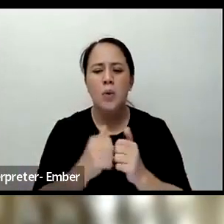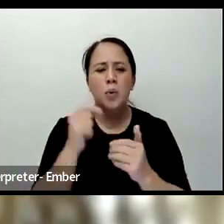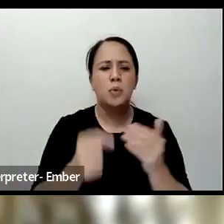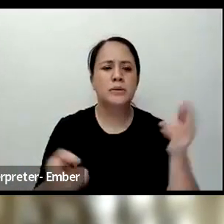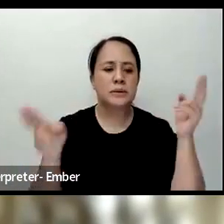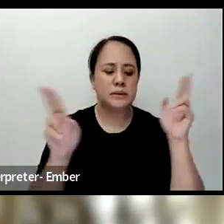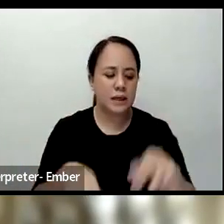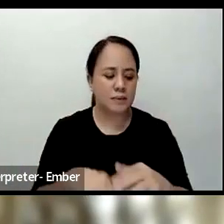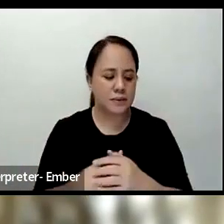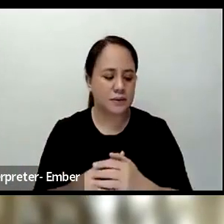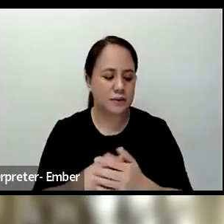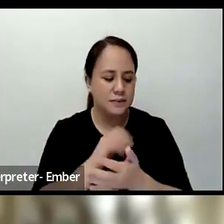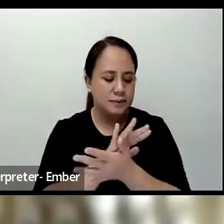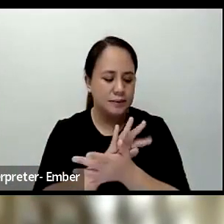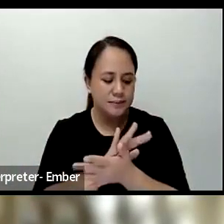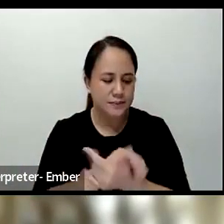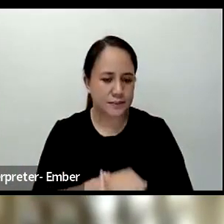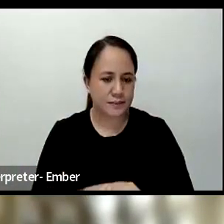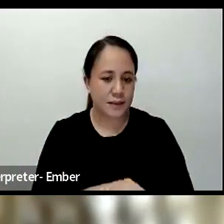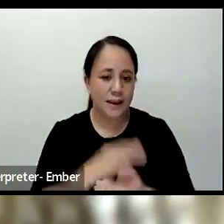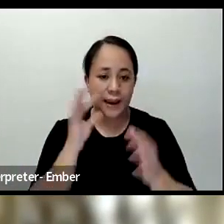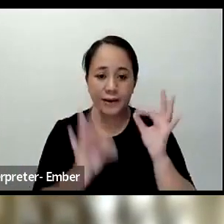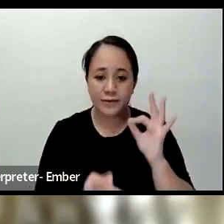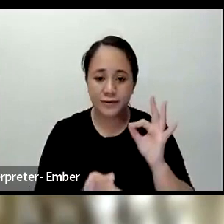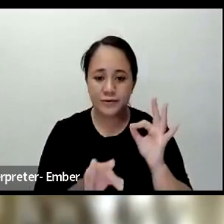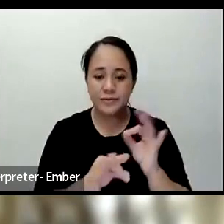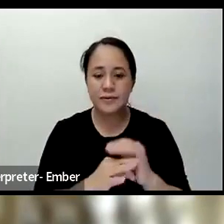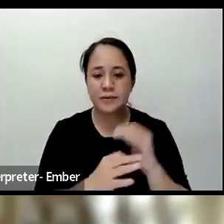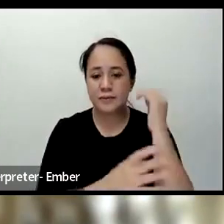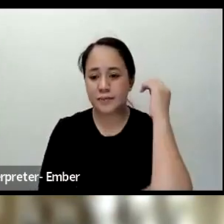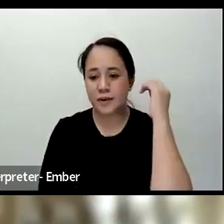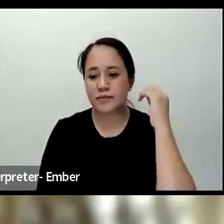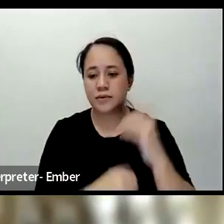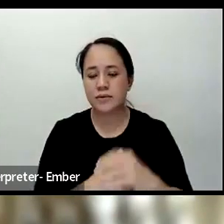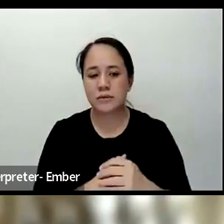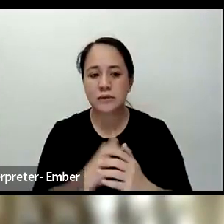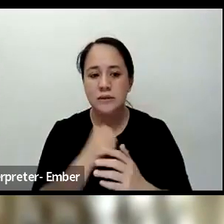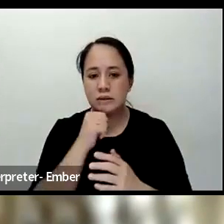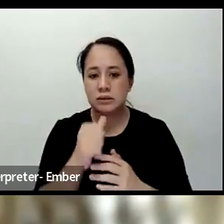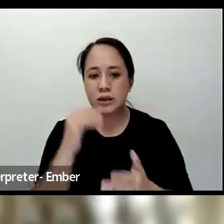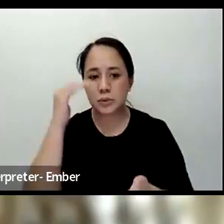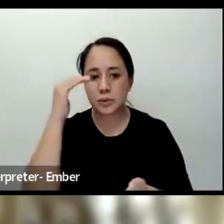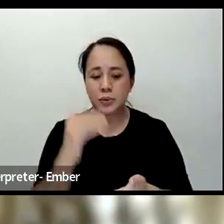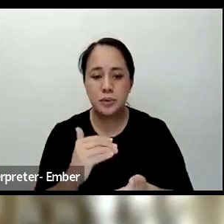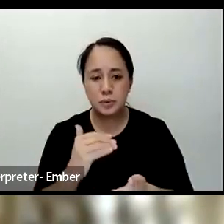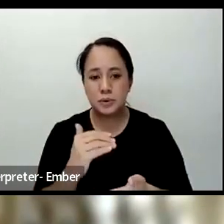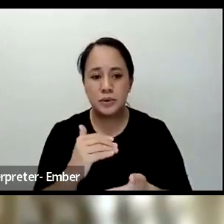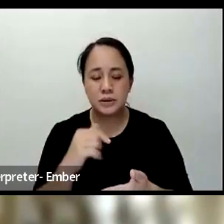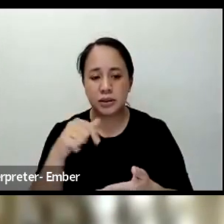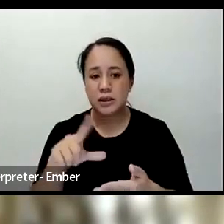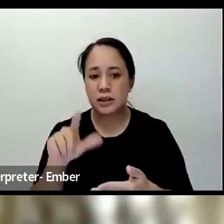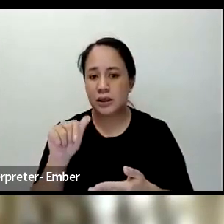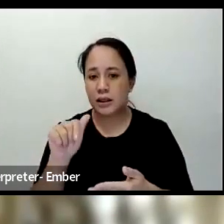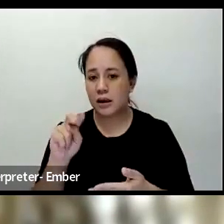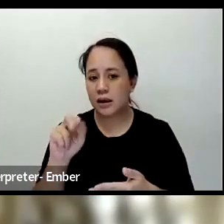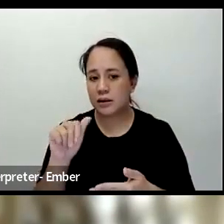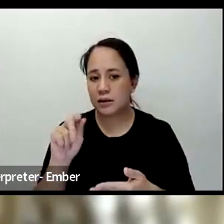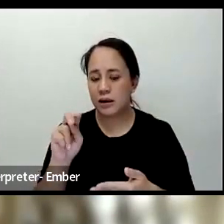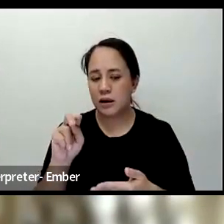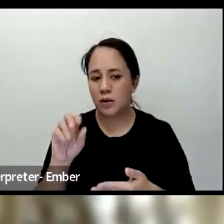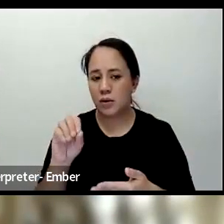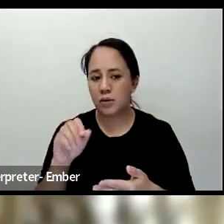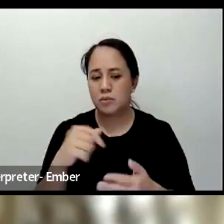the middle of a pandemic? If the poverty was not reduced in Lanao del Sur, we would have seen